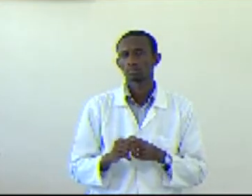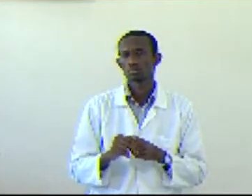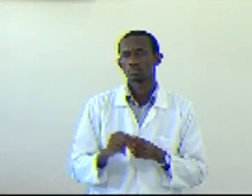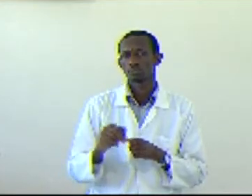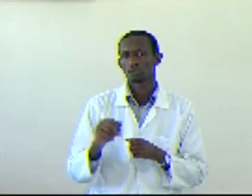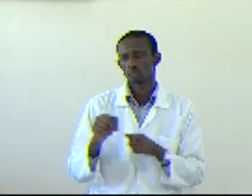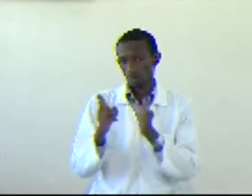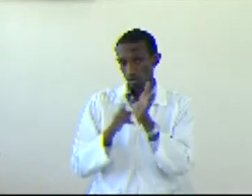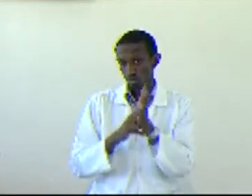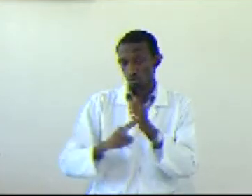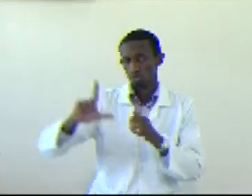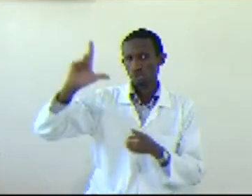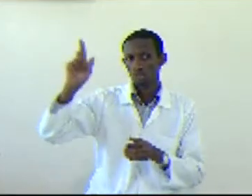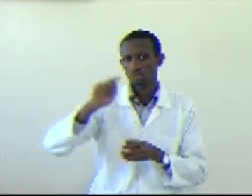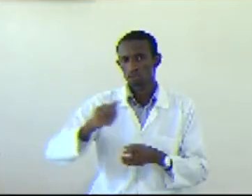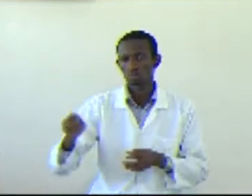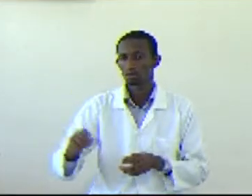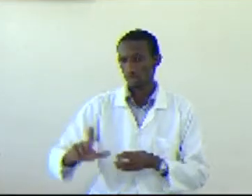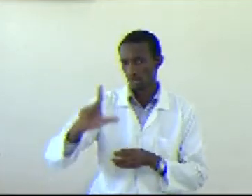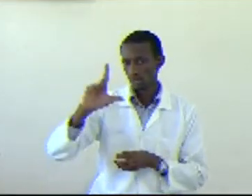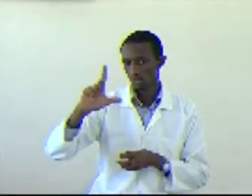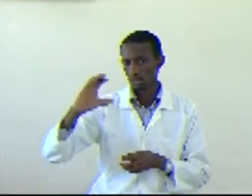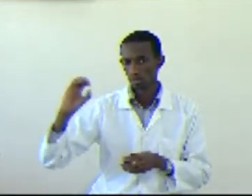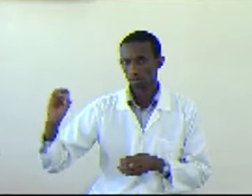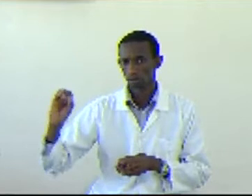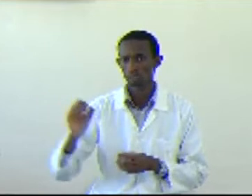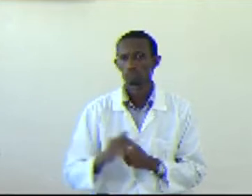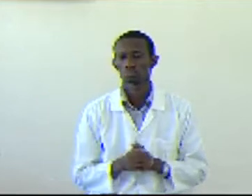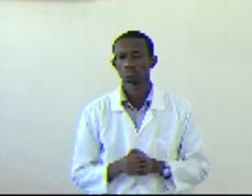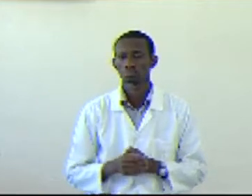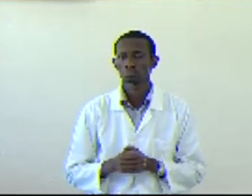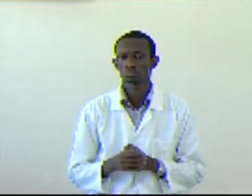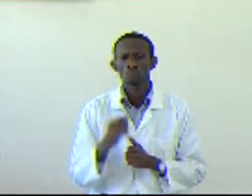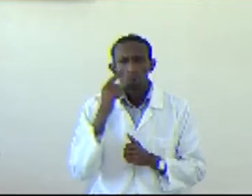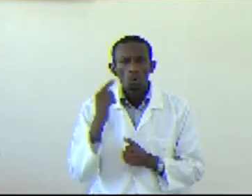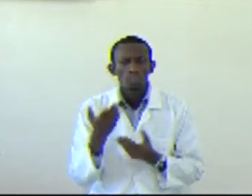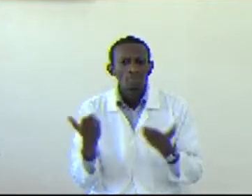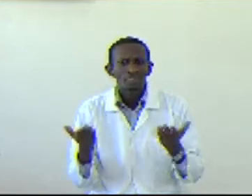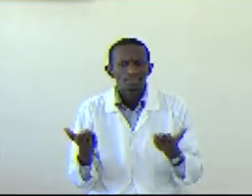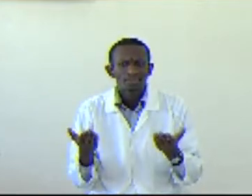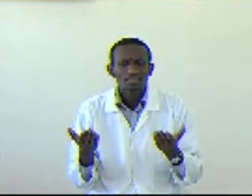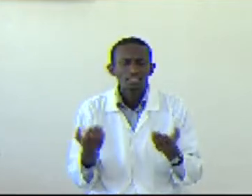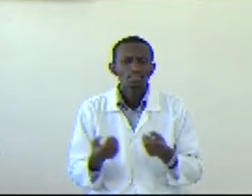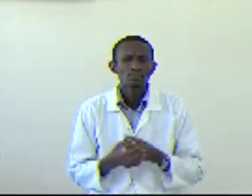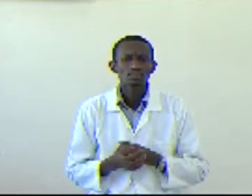L0. And what is, so here there is, so what do we find? We find